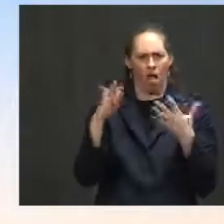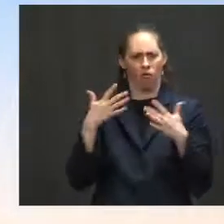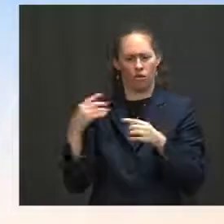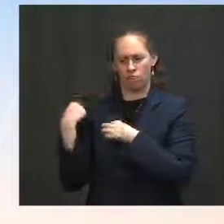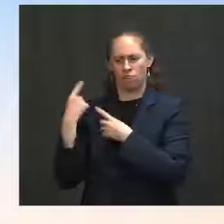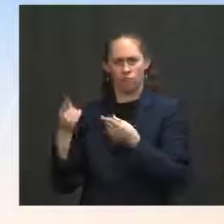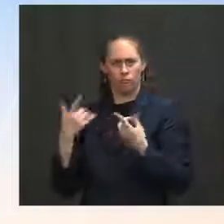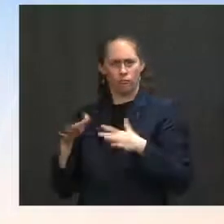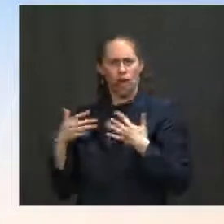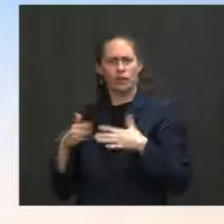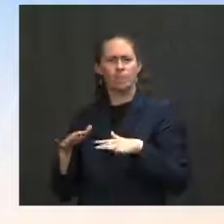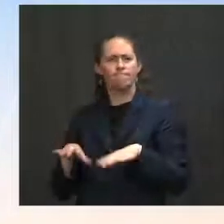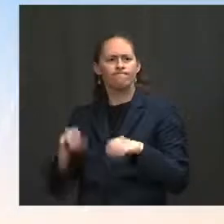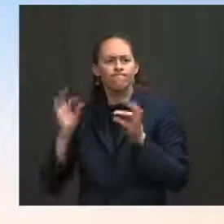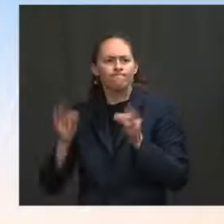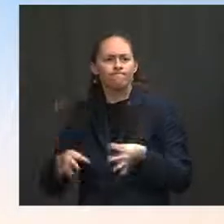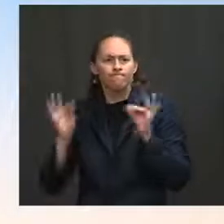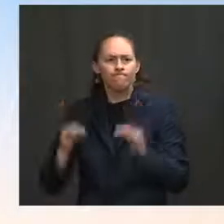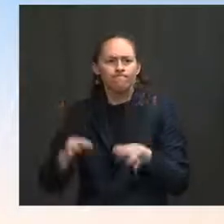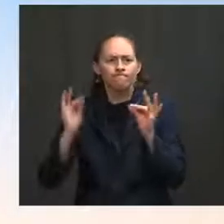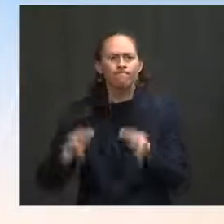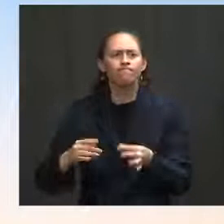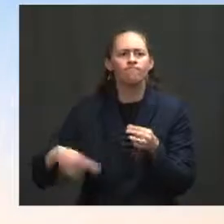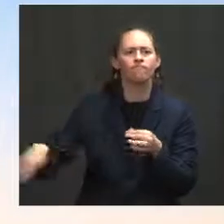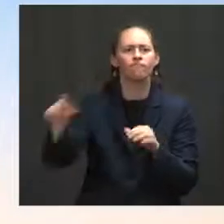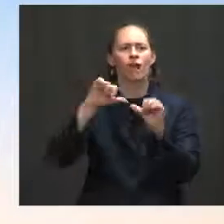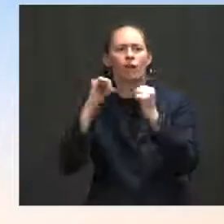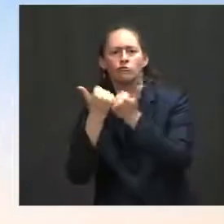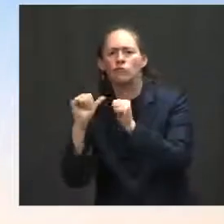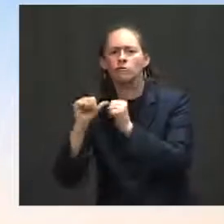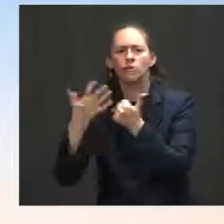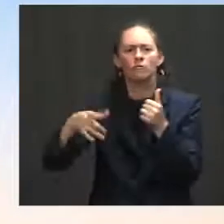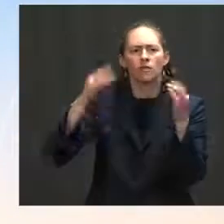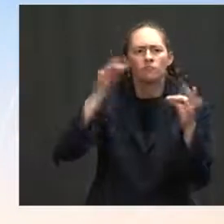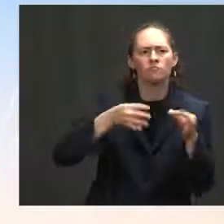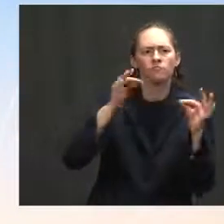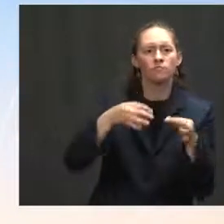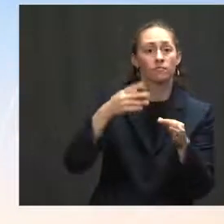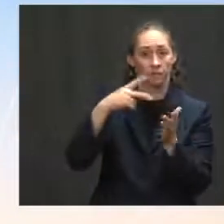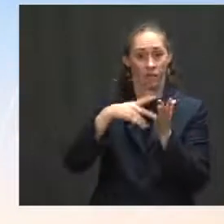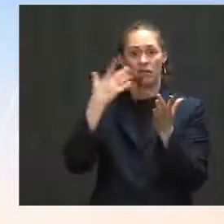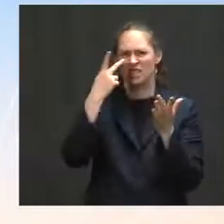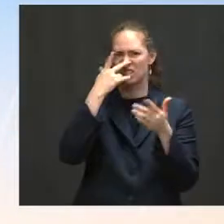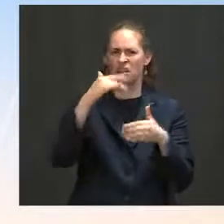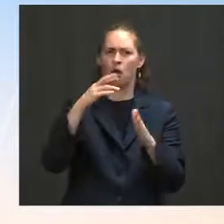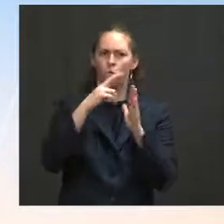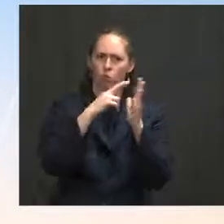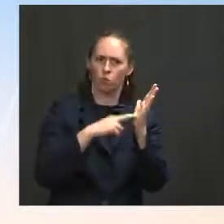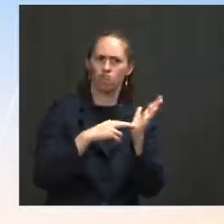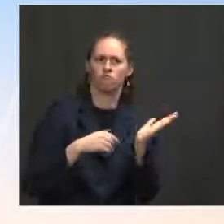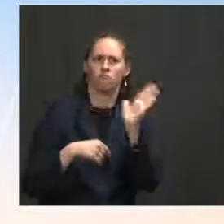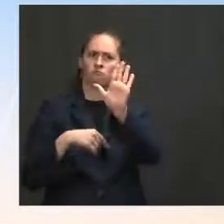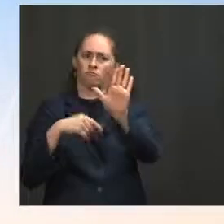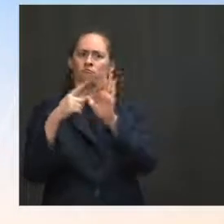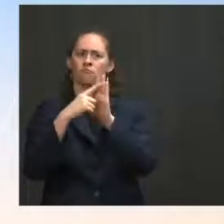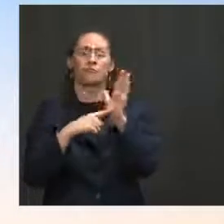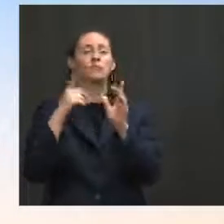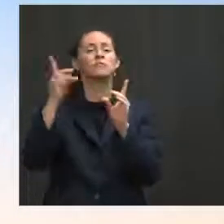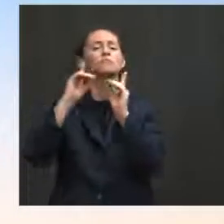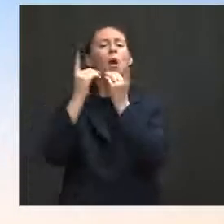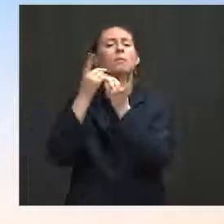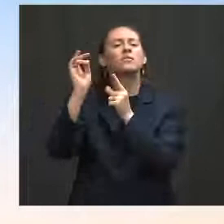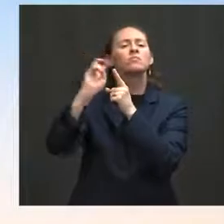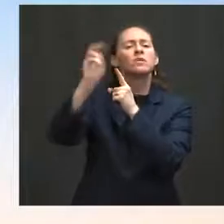the interagency level, so that we're going to see a proposed rule from the Department of Transportation on airline fees or something